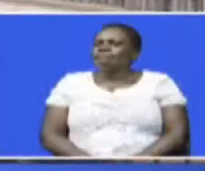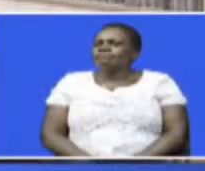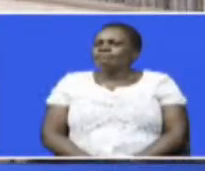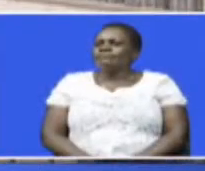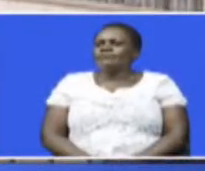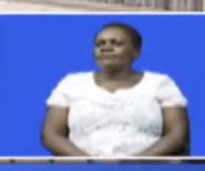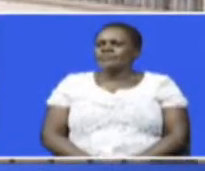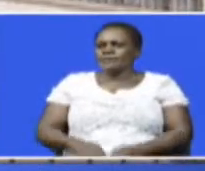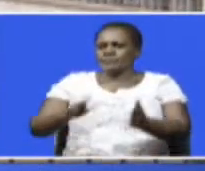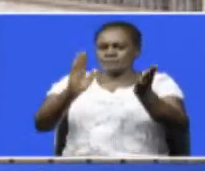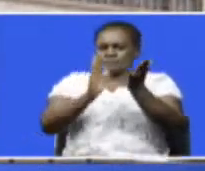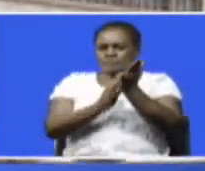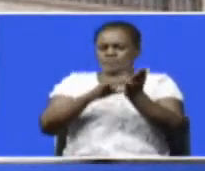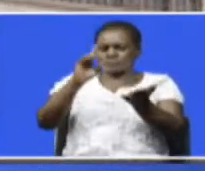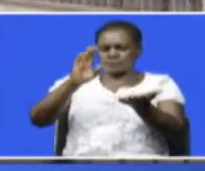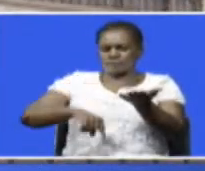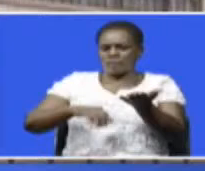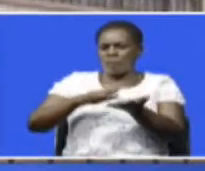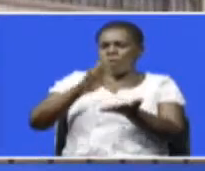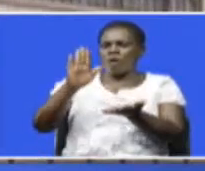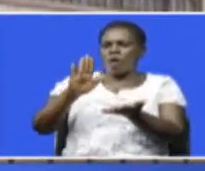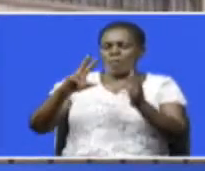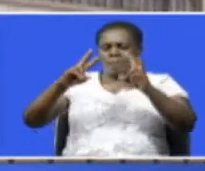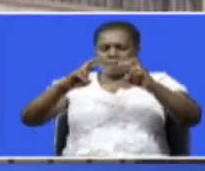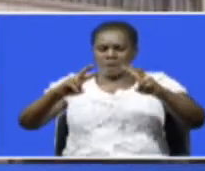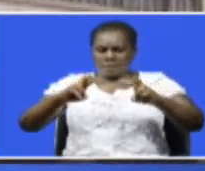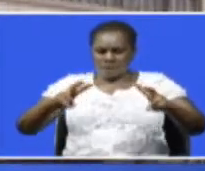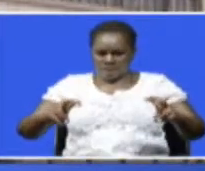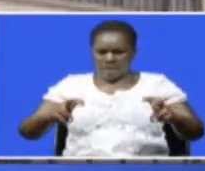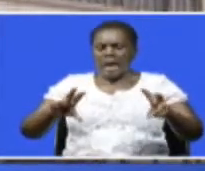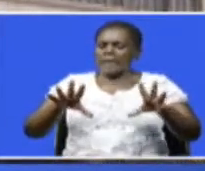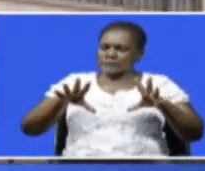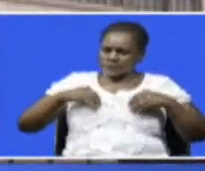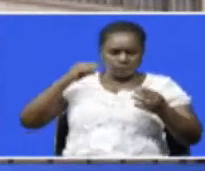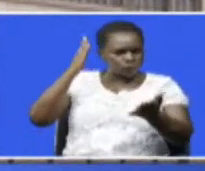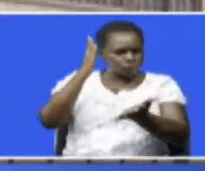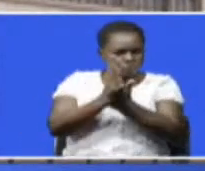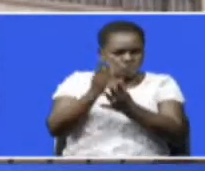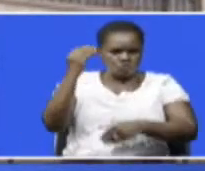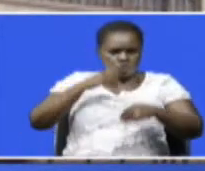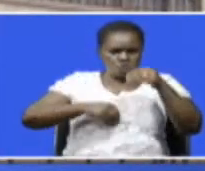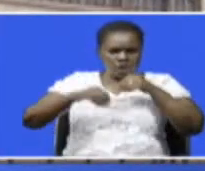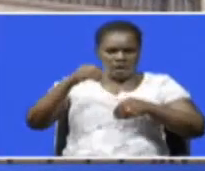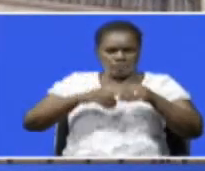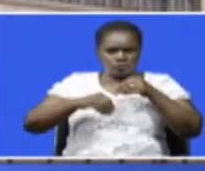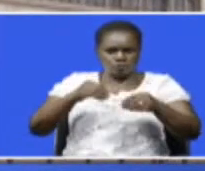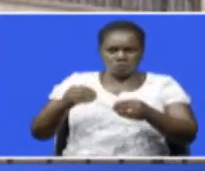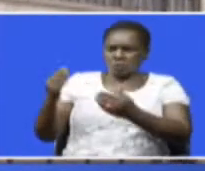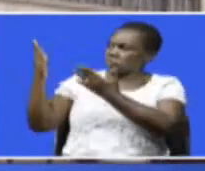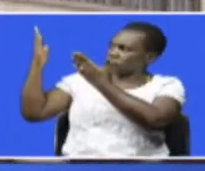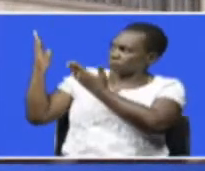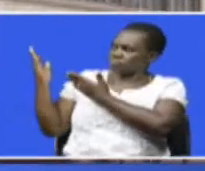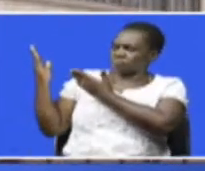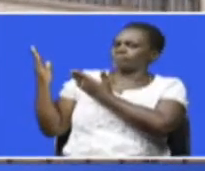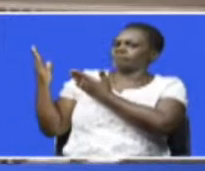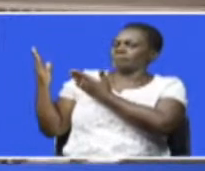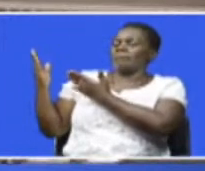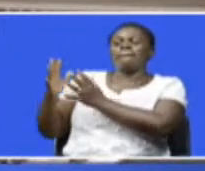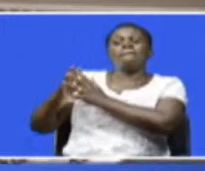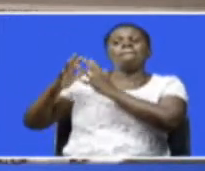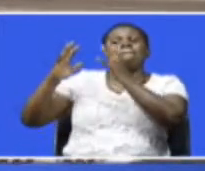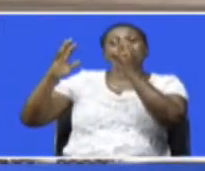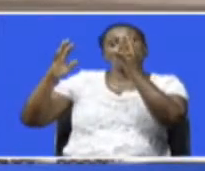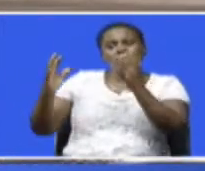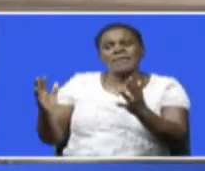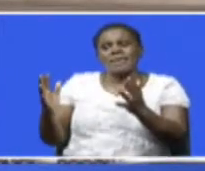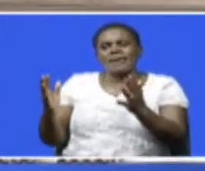As Haji recommended further investigations, he acknowledged that the scandal surrounding the Medical Supplies Authority was massive